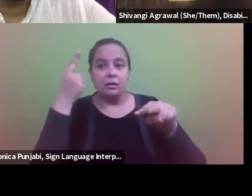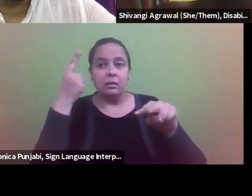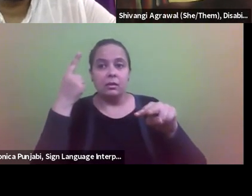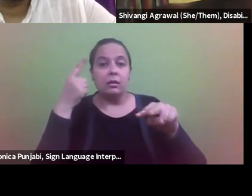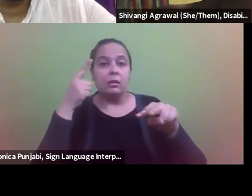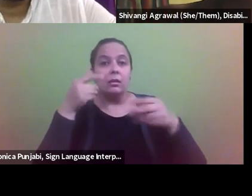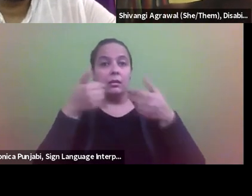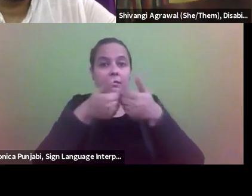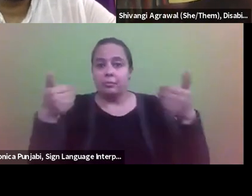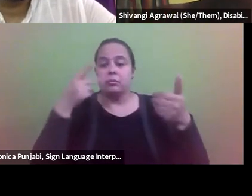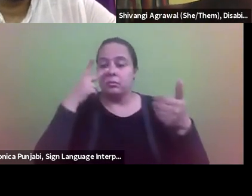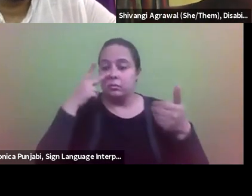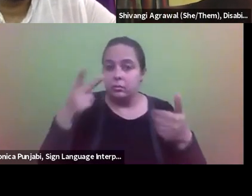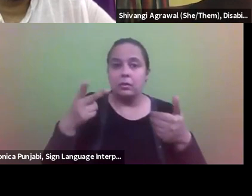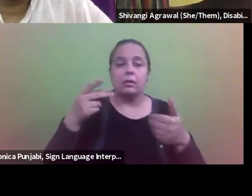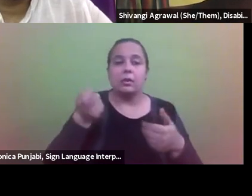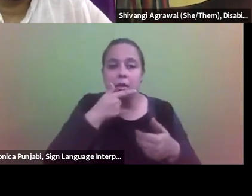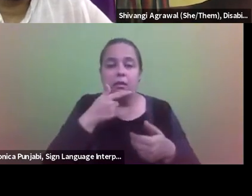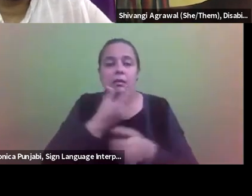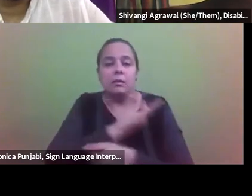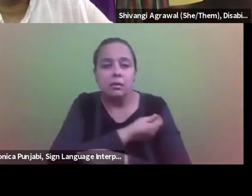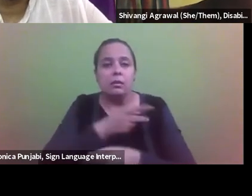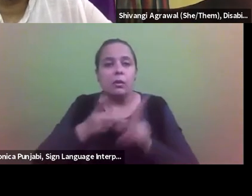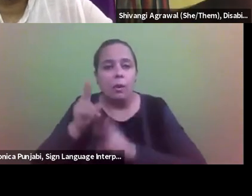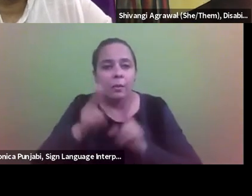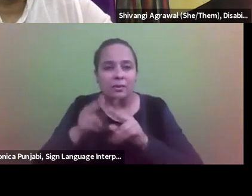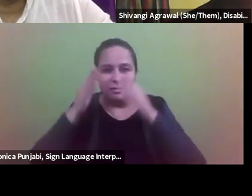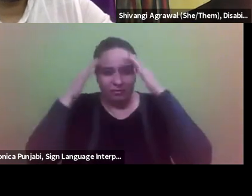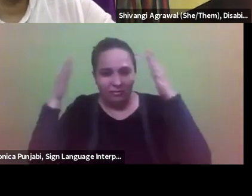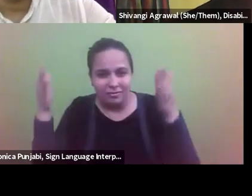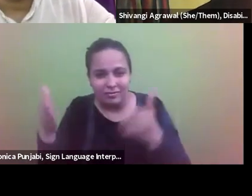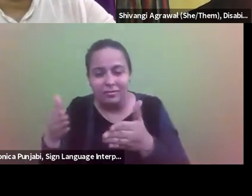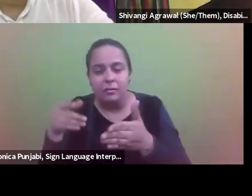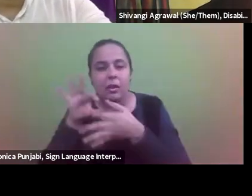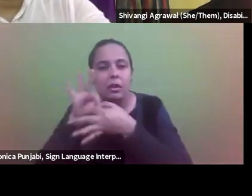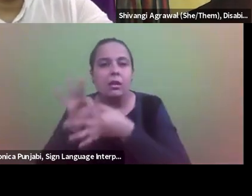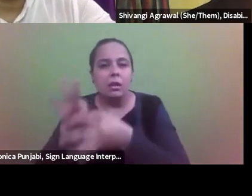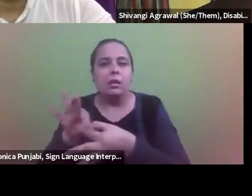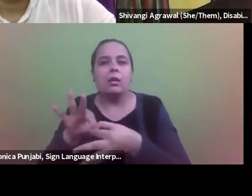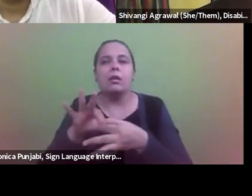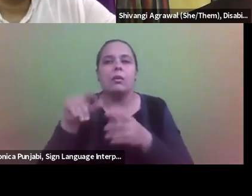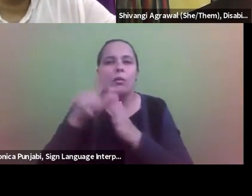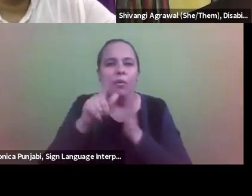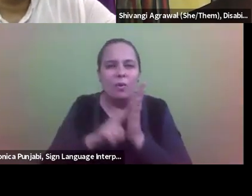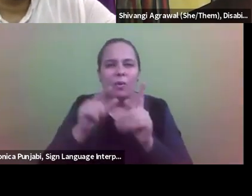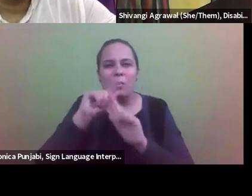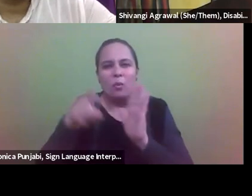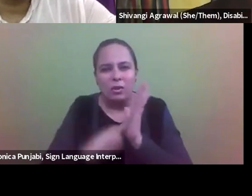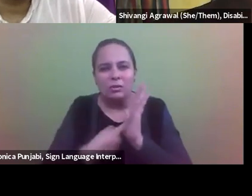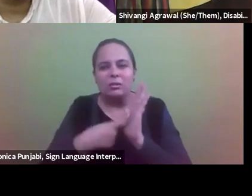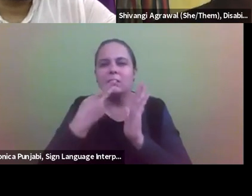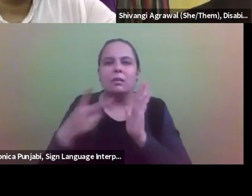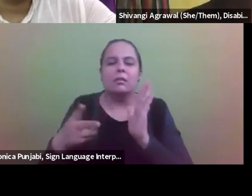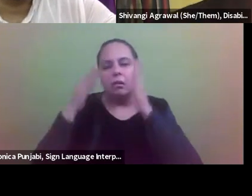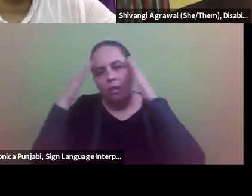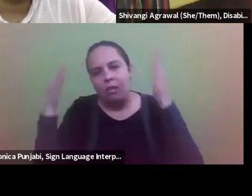how all of the policies are then framed. So it's very important to challenge those.